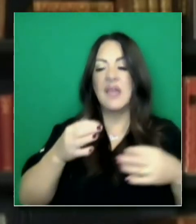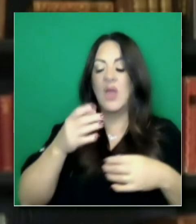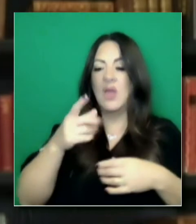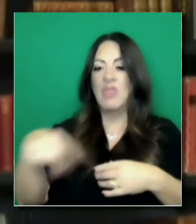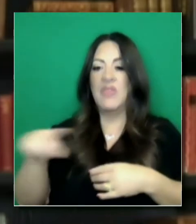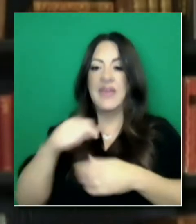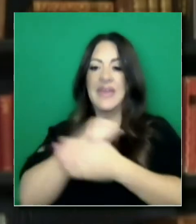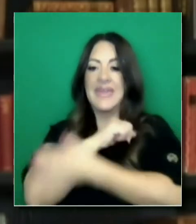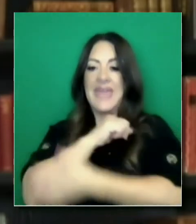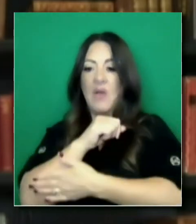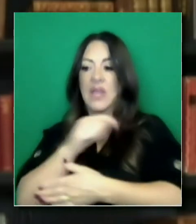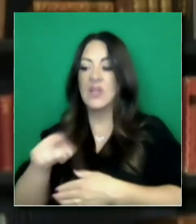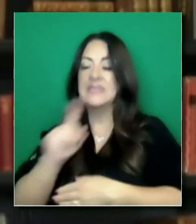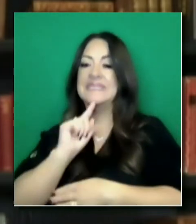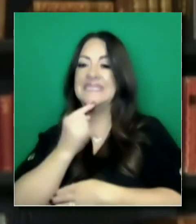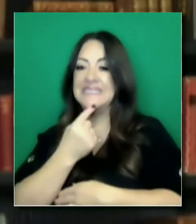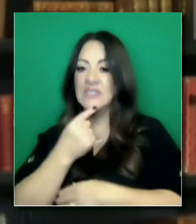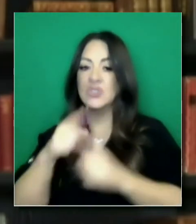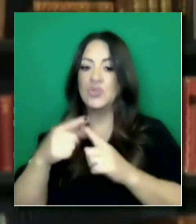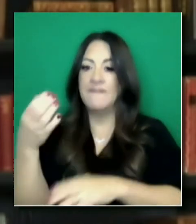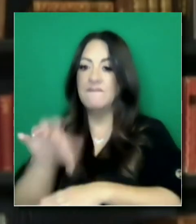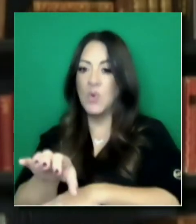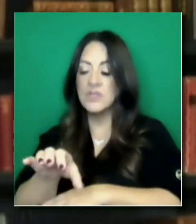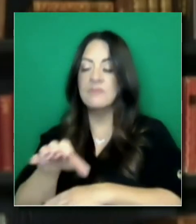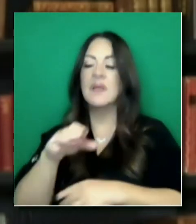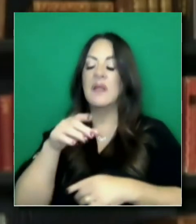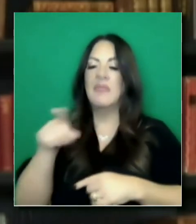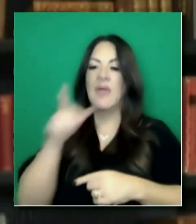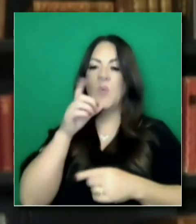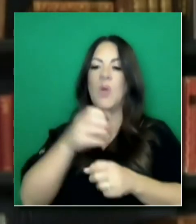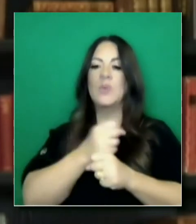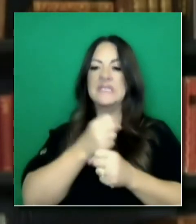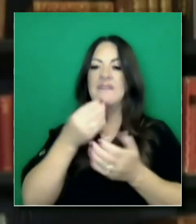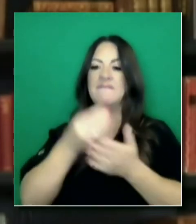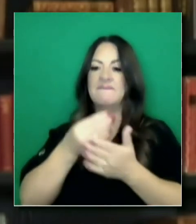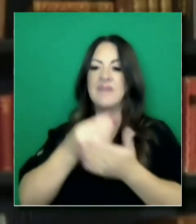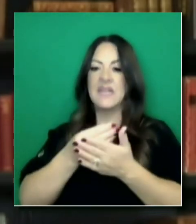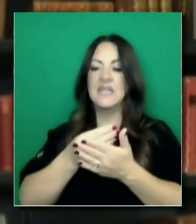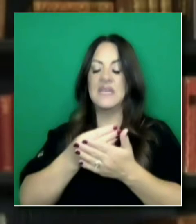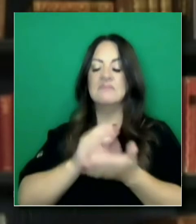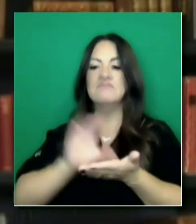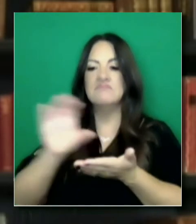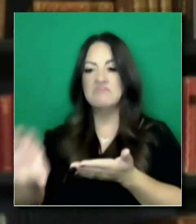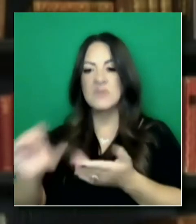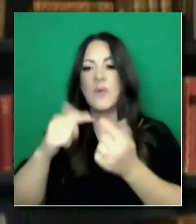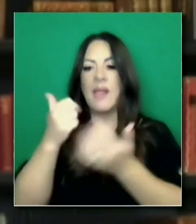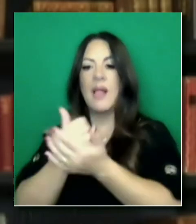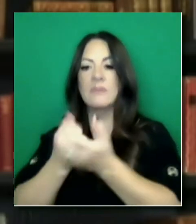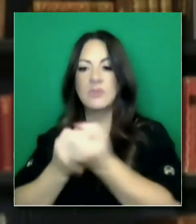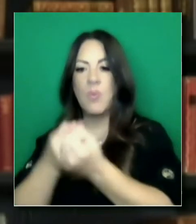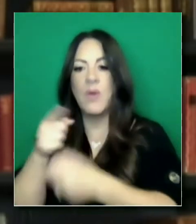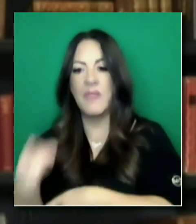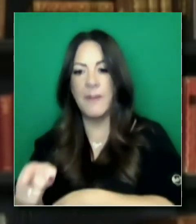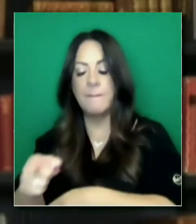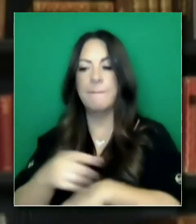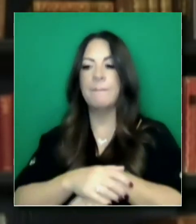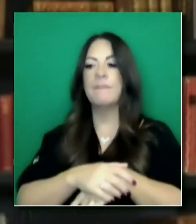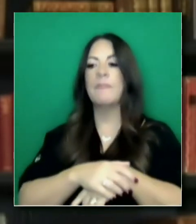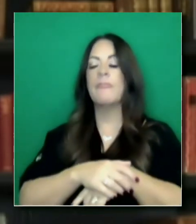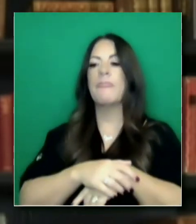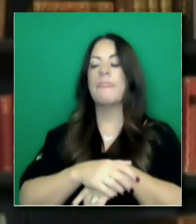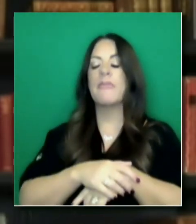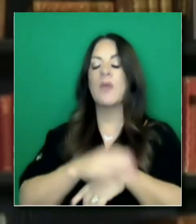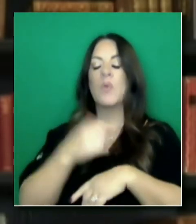to counties that are serious about enforcement and are serious about public health. And we have, as you know, sent letters out to a number of